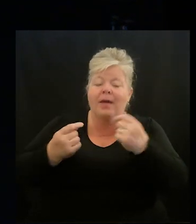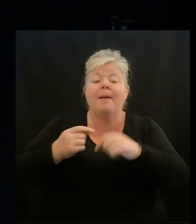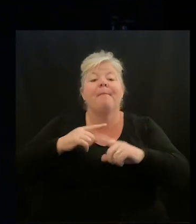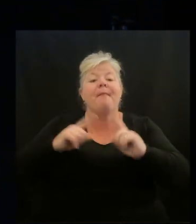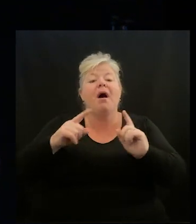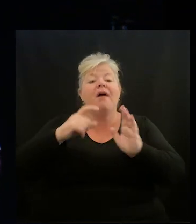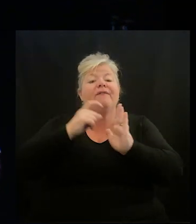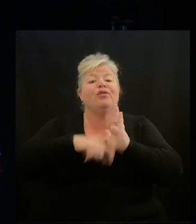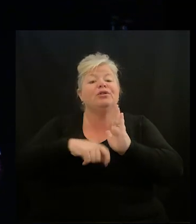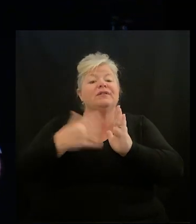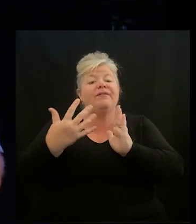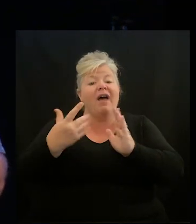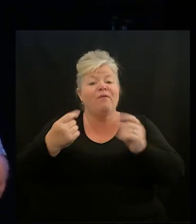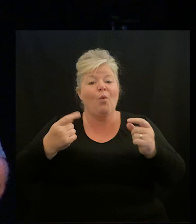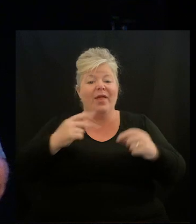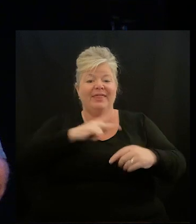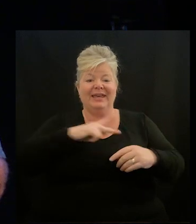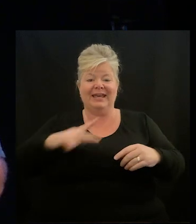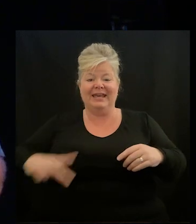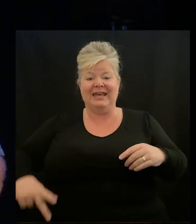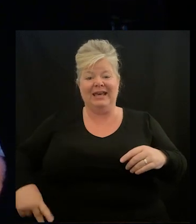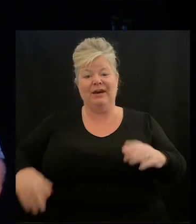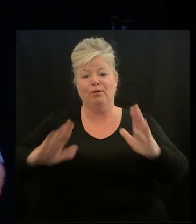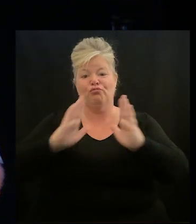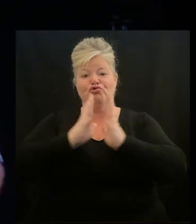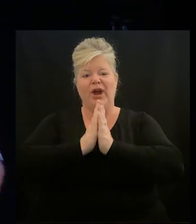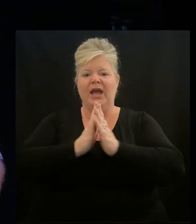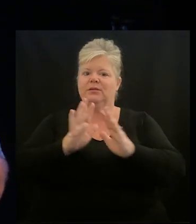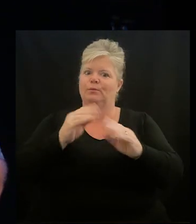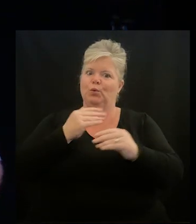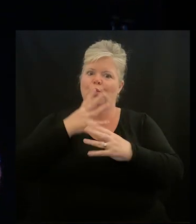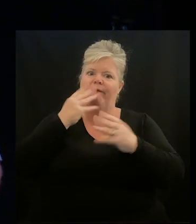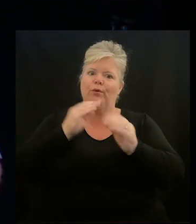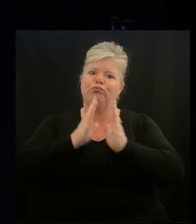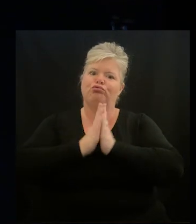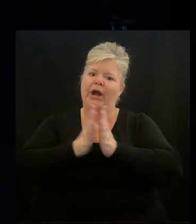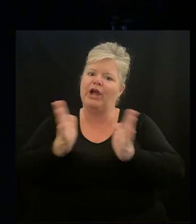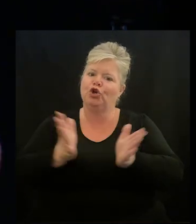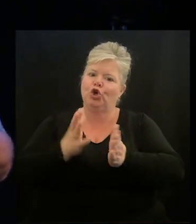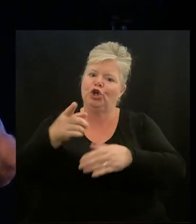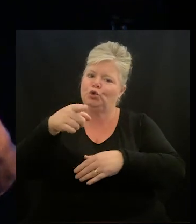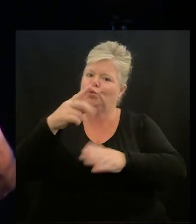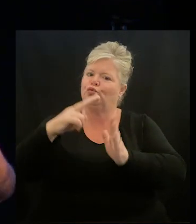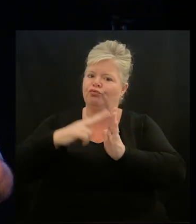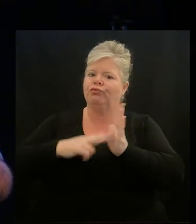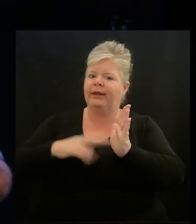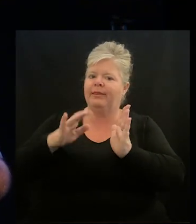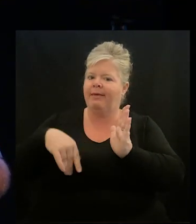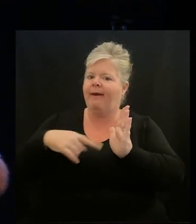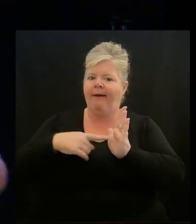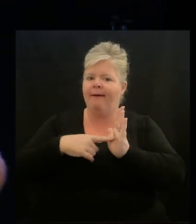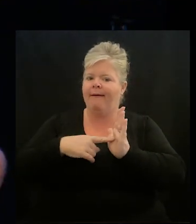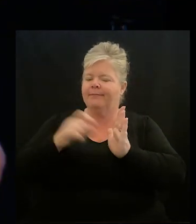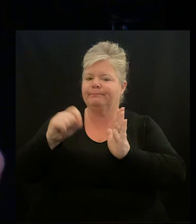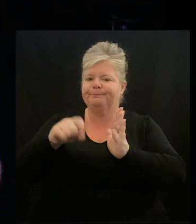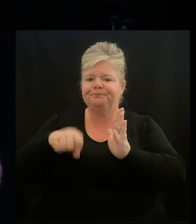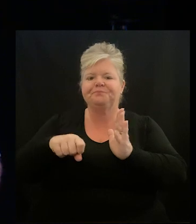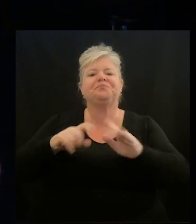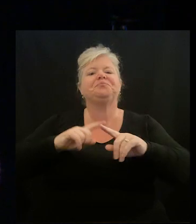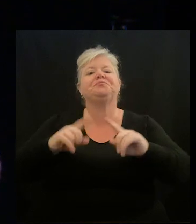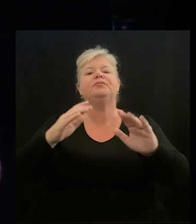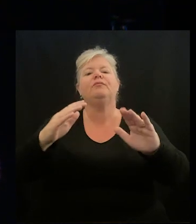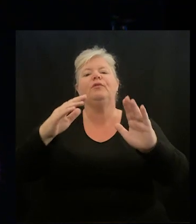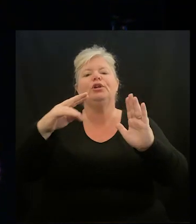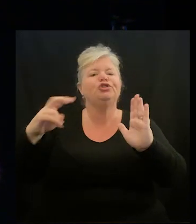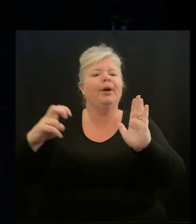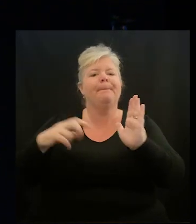of this passage, the king starts to pray, and it's an amazing prayer. I would encourage you on your own time to read that section out. But I want to pick it up